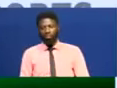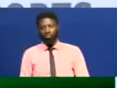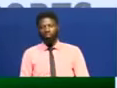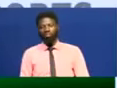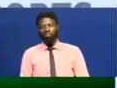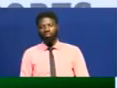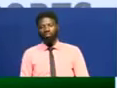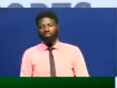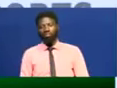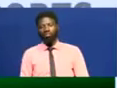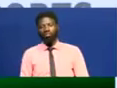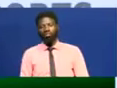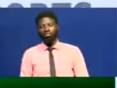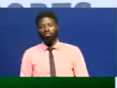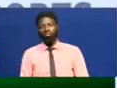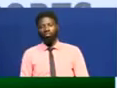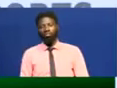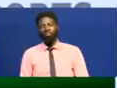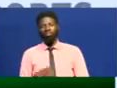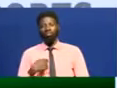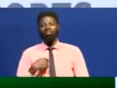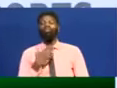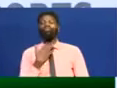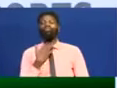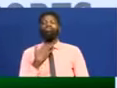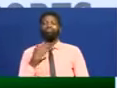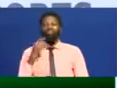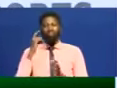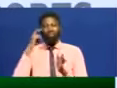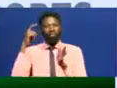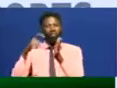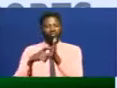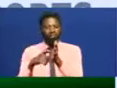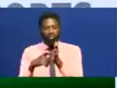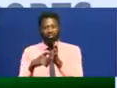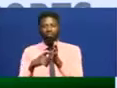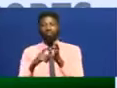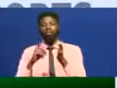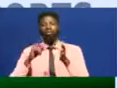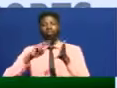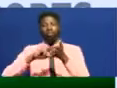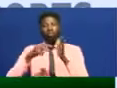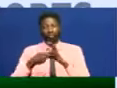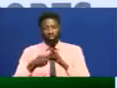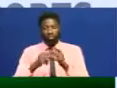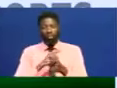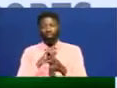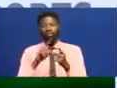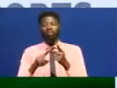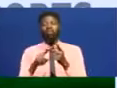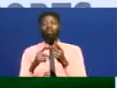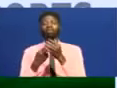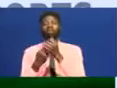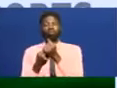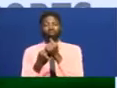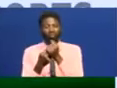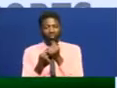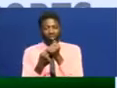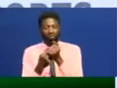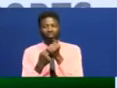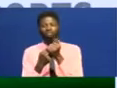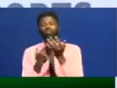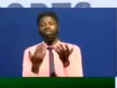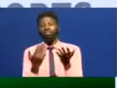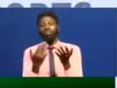And I want to acknowledge those projects and the partnerships we have built around those projects,